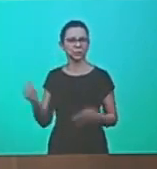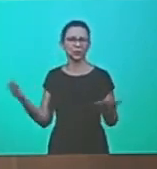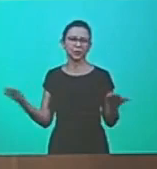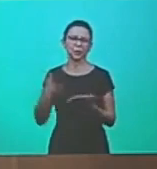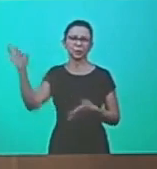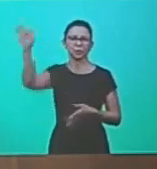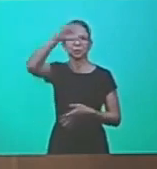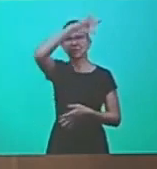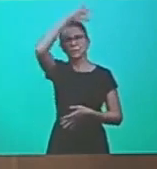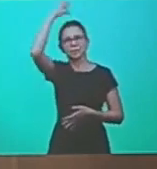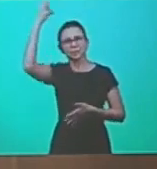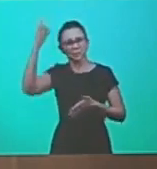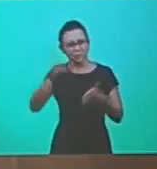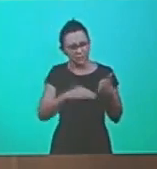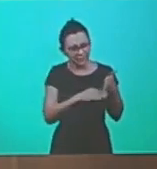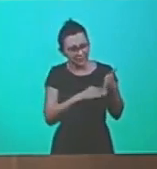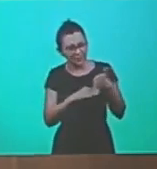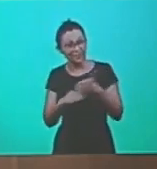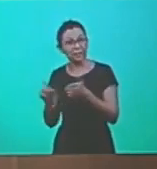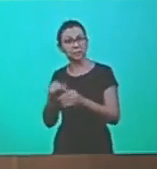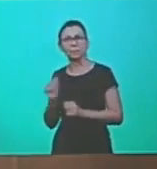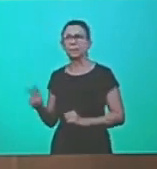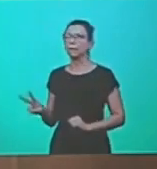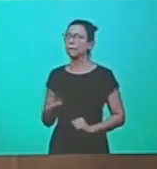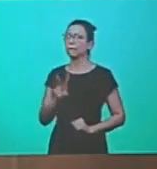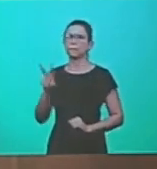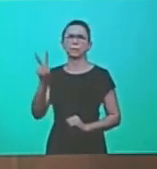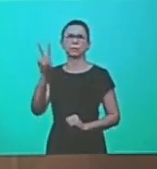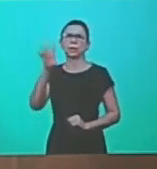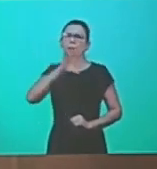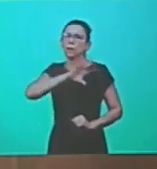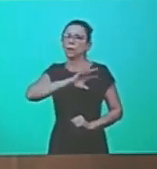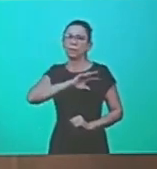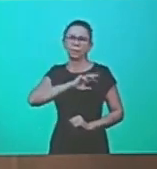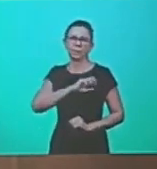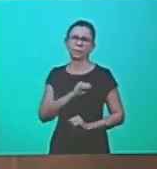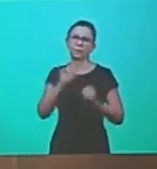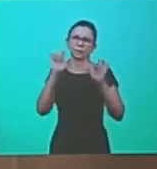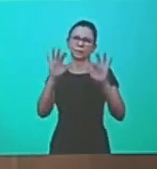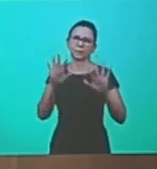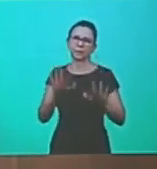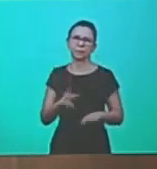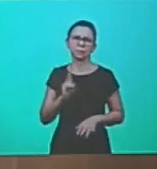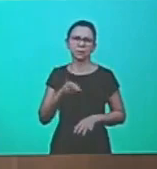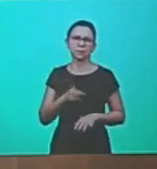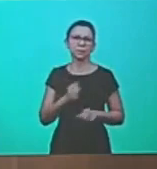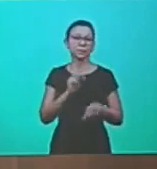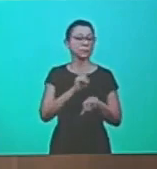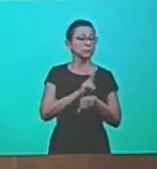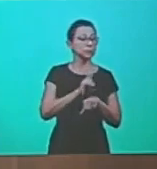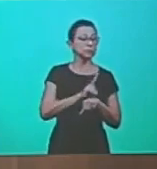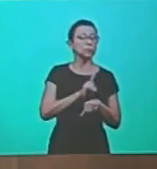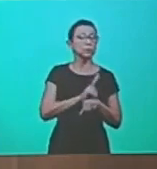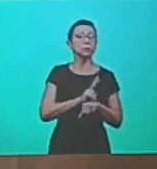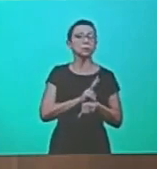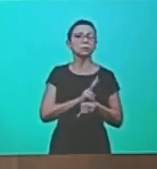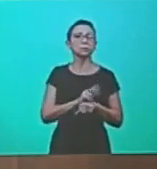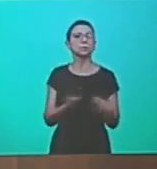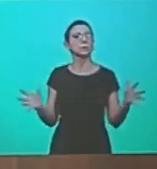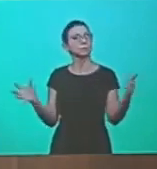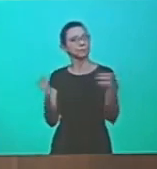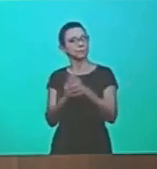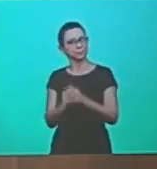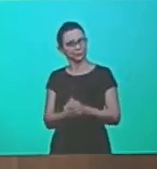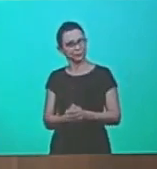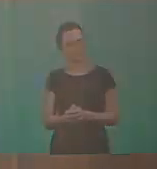this calling. We have to accept him calling us and value his blessing in our lives.